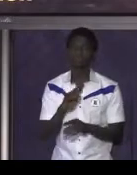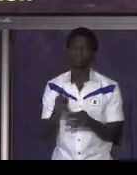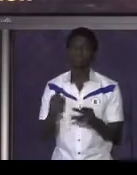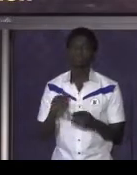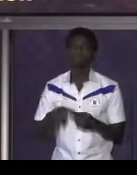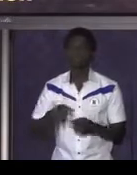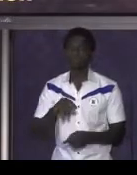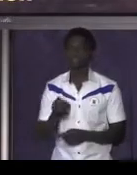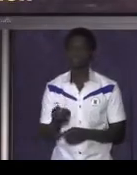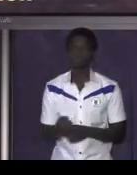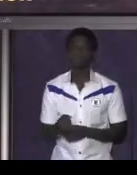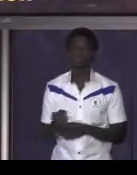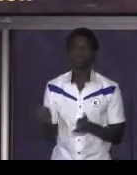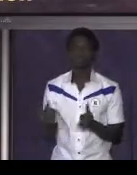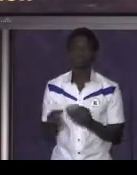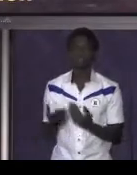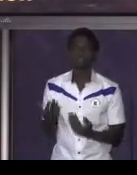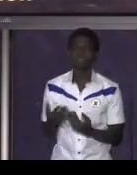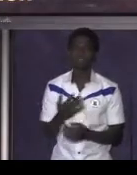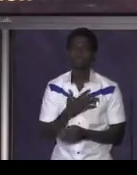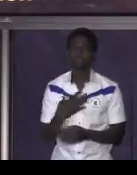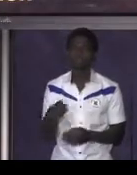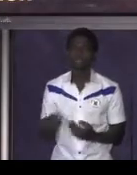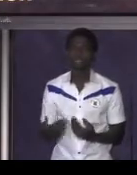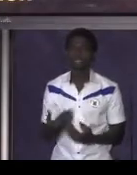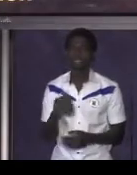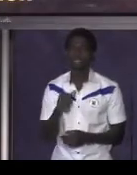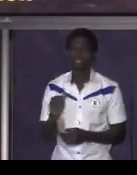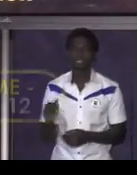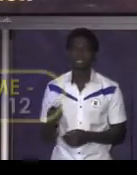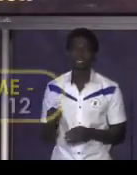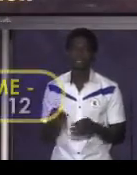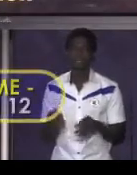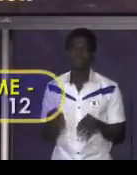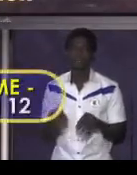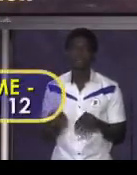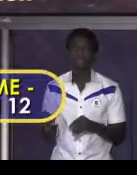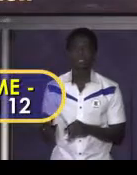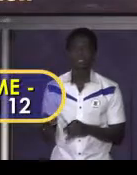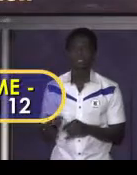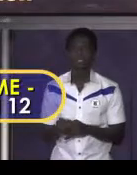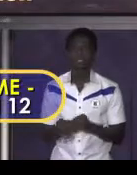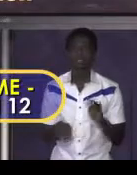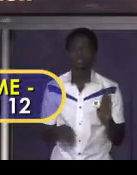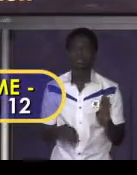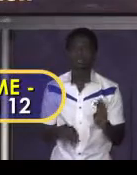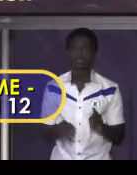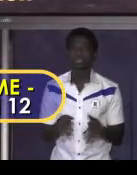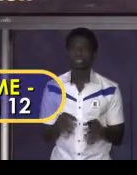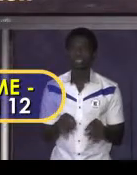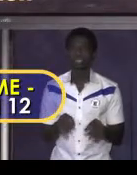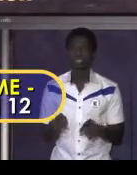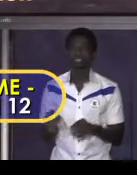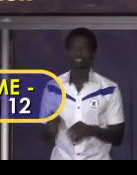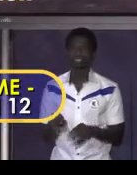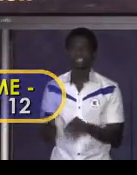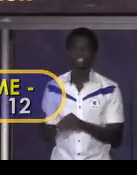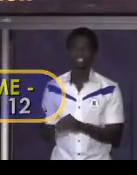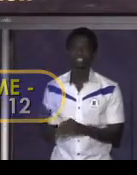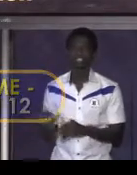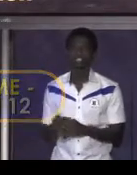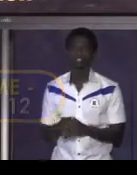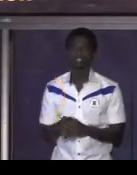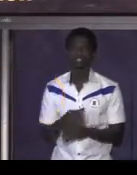to another. Very simple and easy. A. Marketing. B. Transportation.